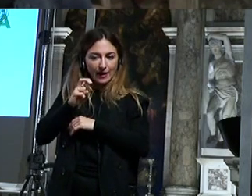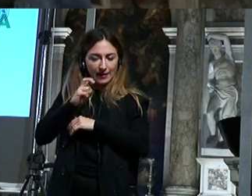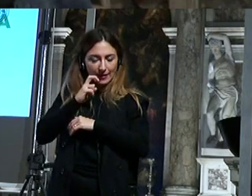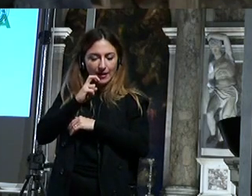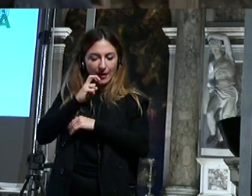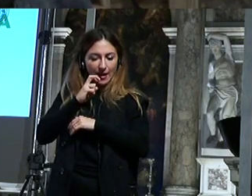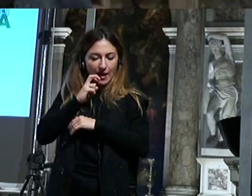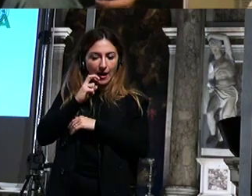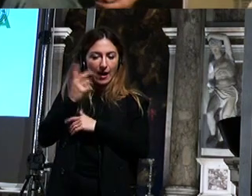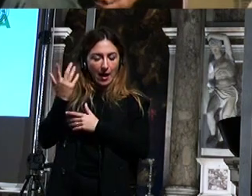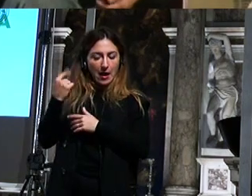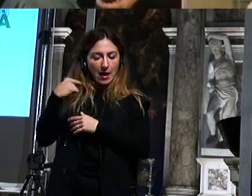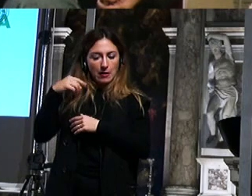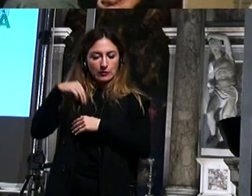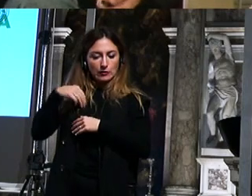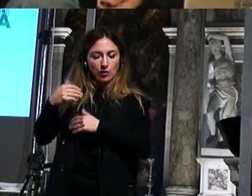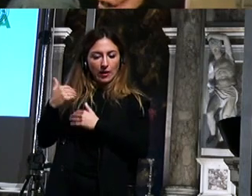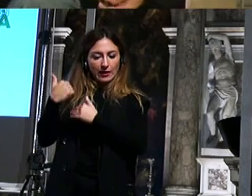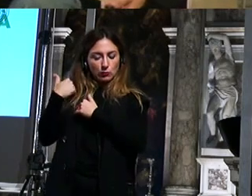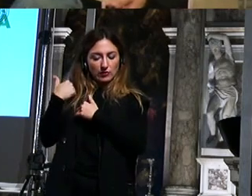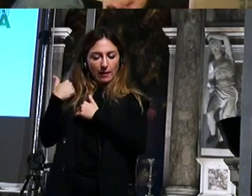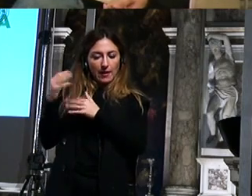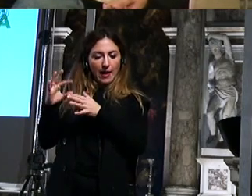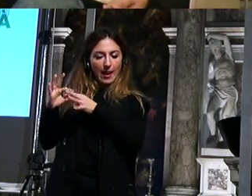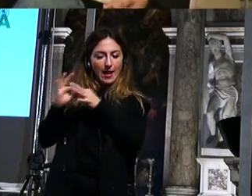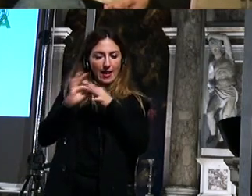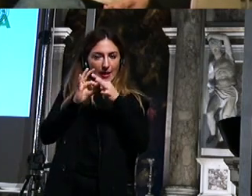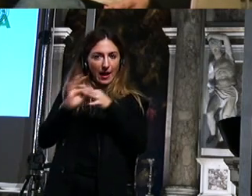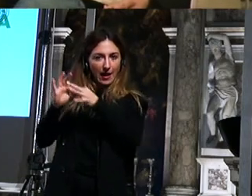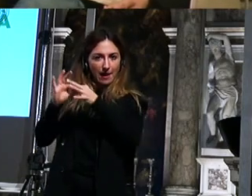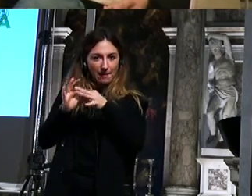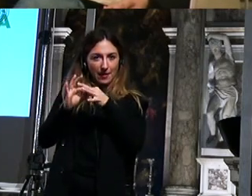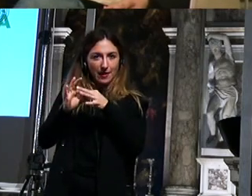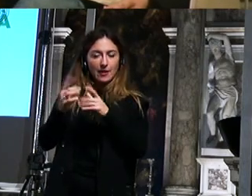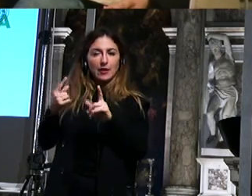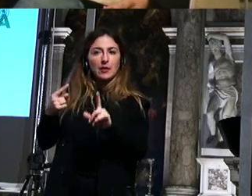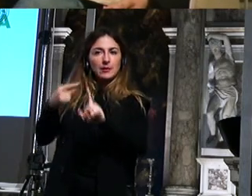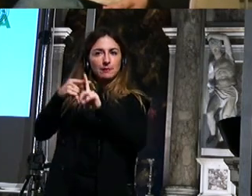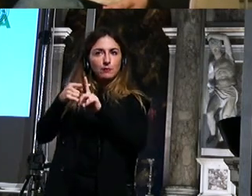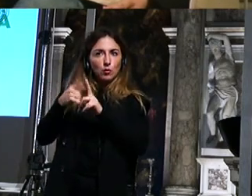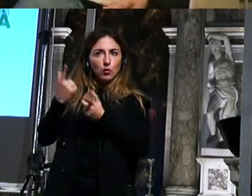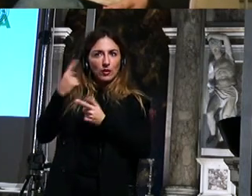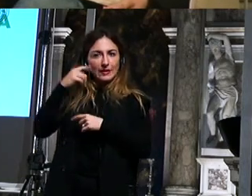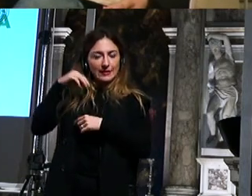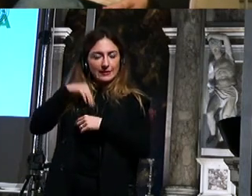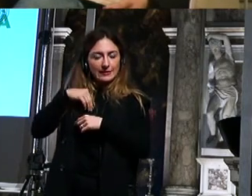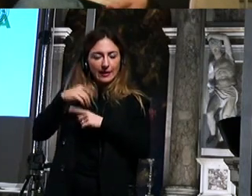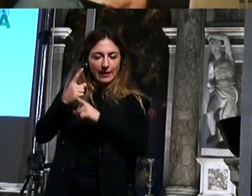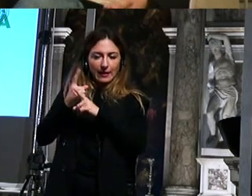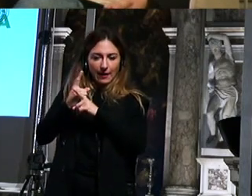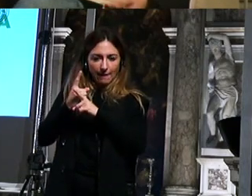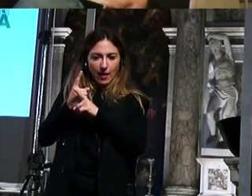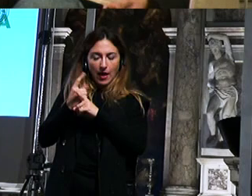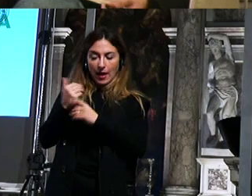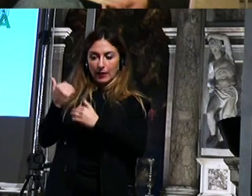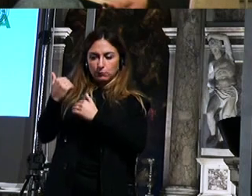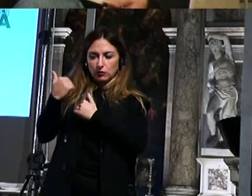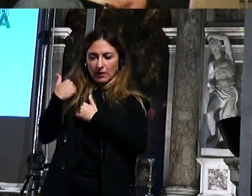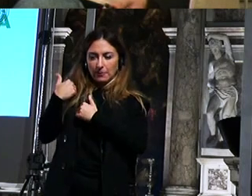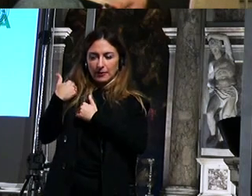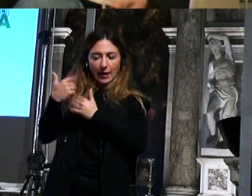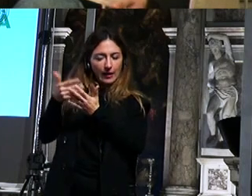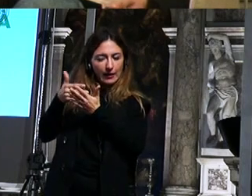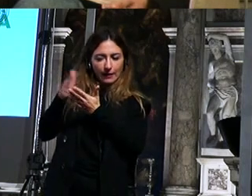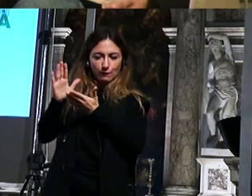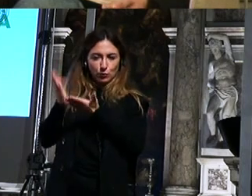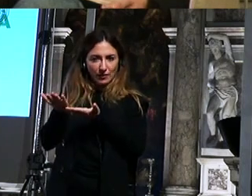and felt the sense of having to fight this responsibility or this duty. And I don't even remember if it was a good review or a